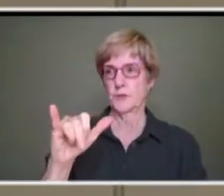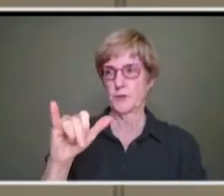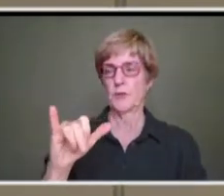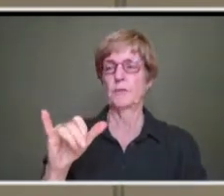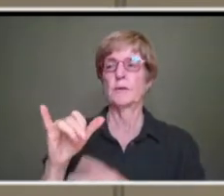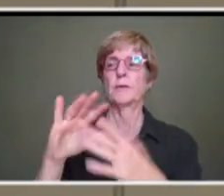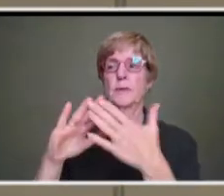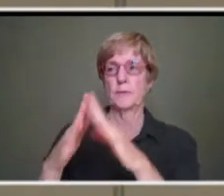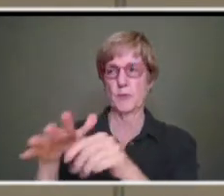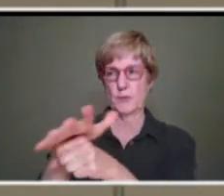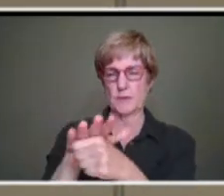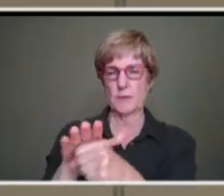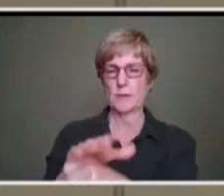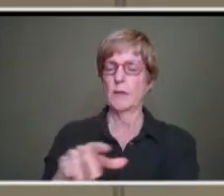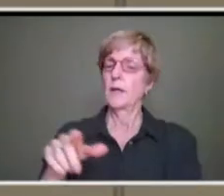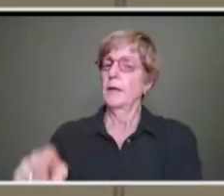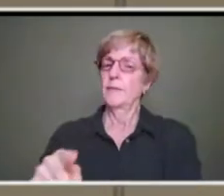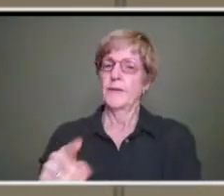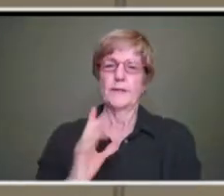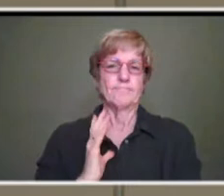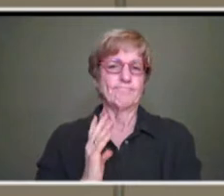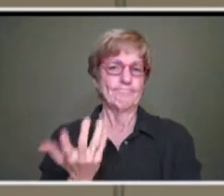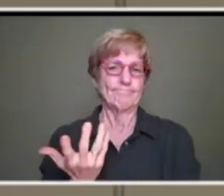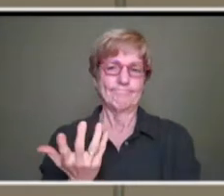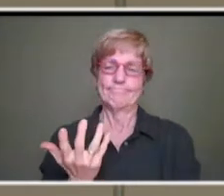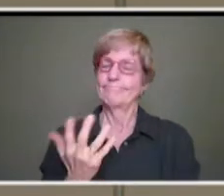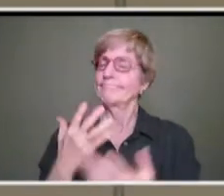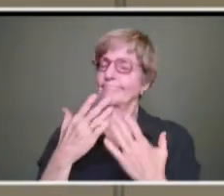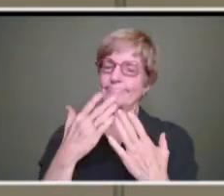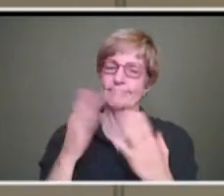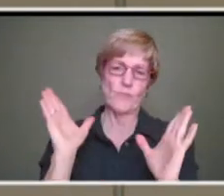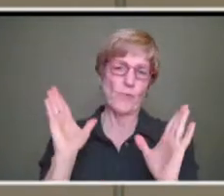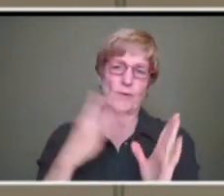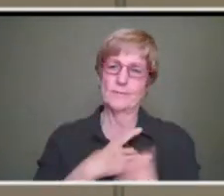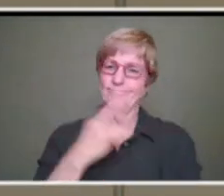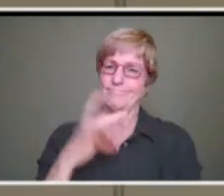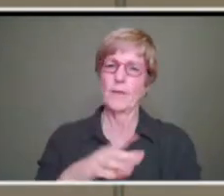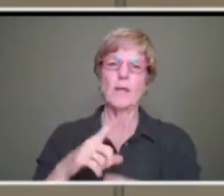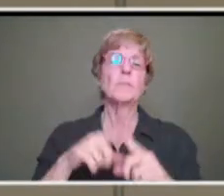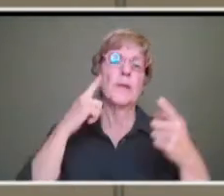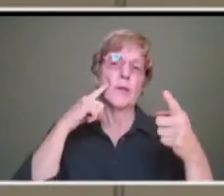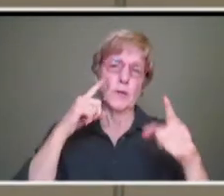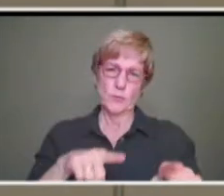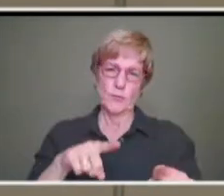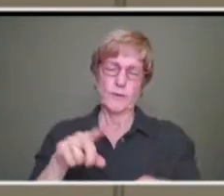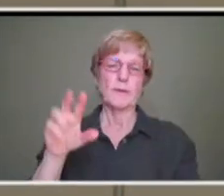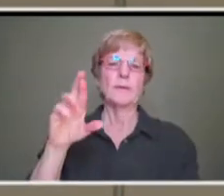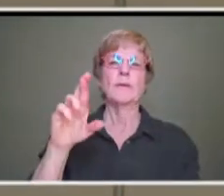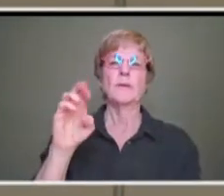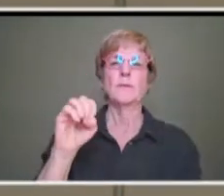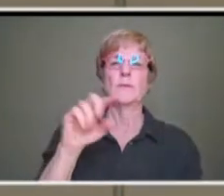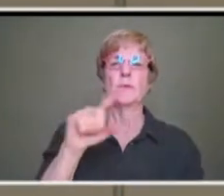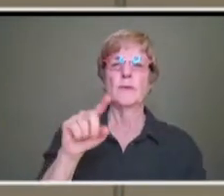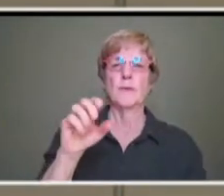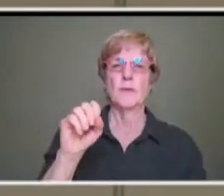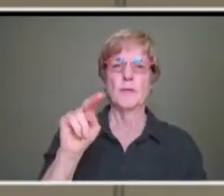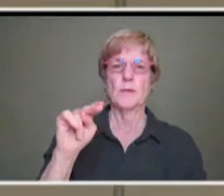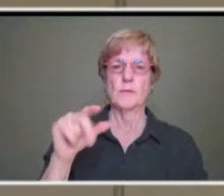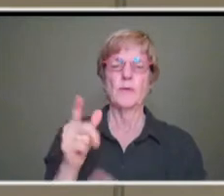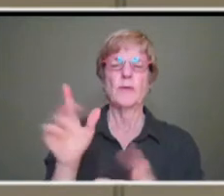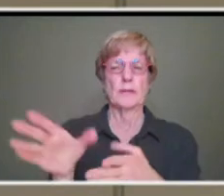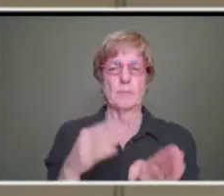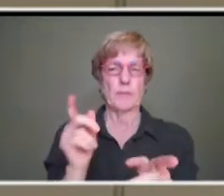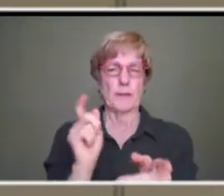they've voiced their displeasure overall but they agreed with the the rezoning and the site plan Amendment and they wanted